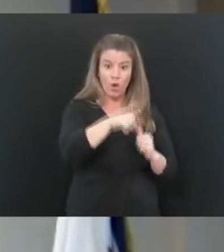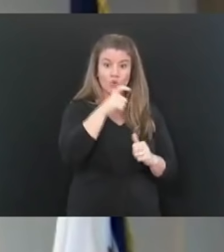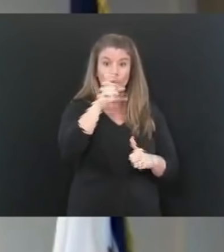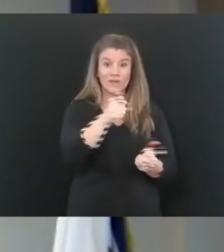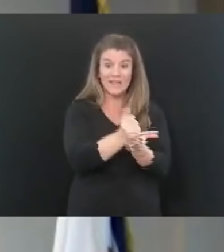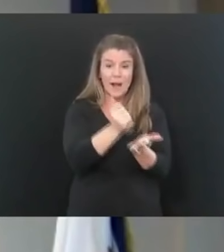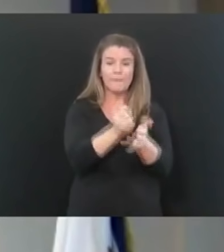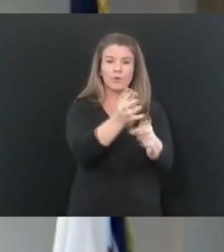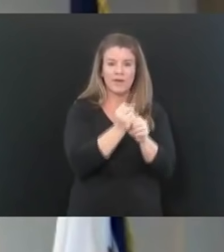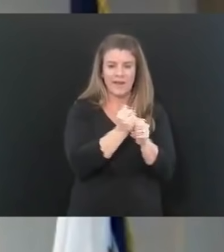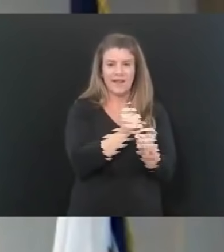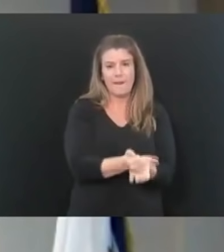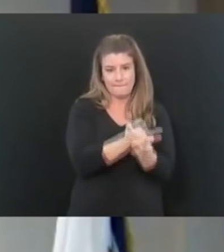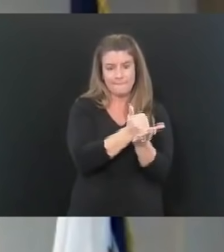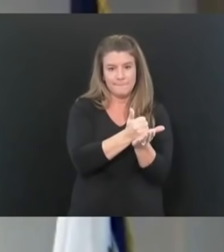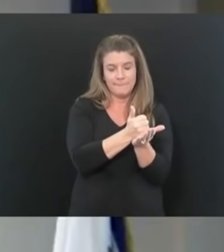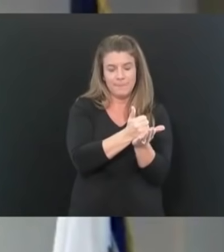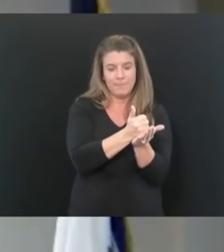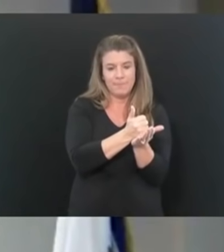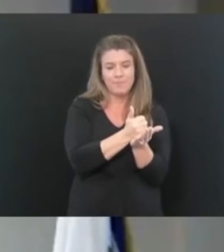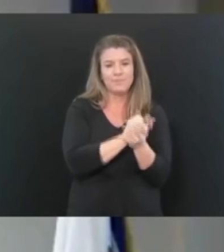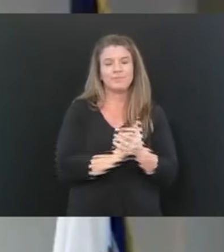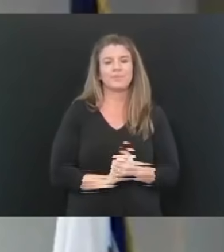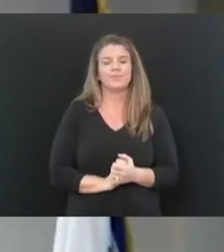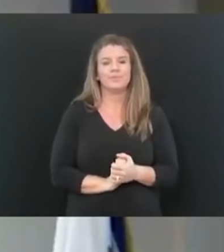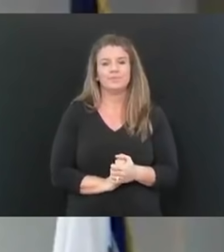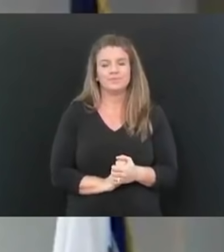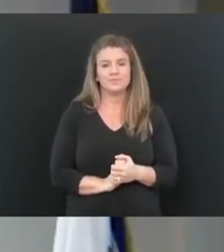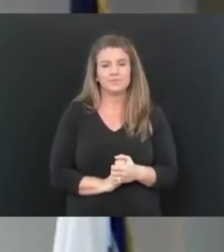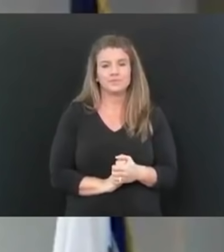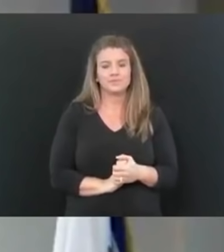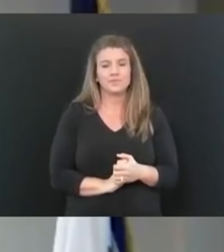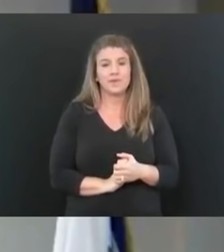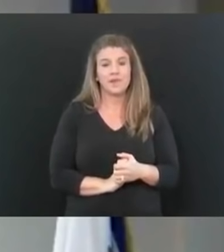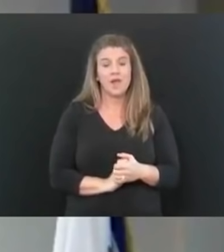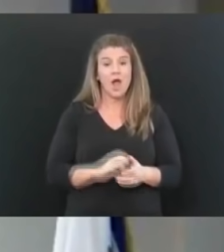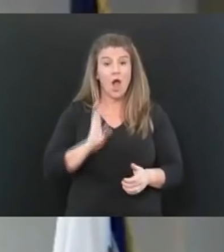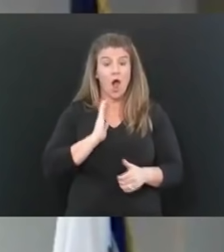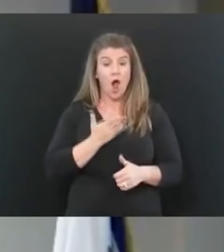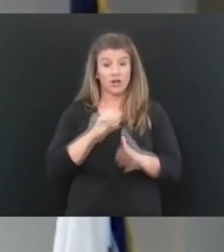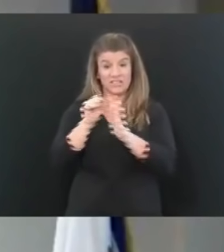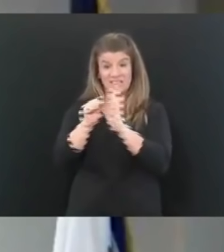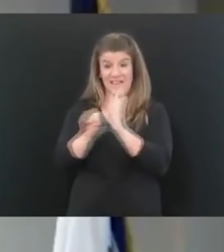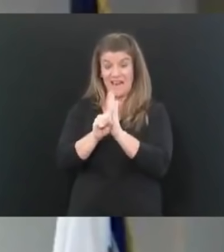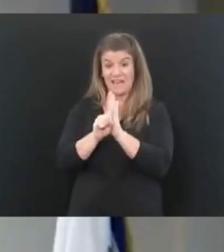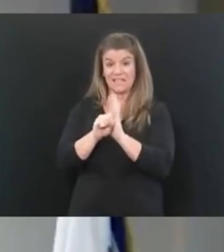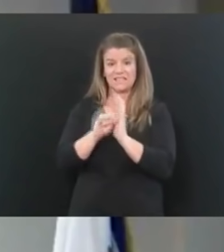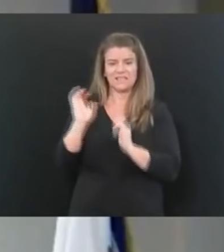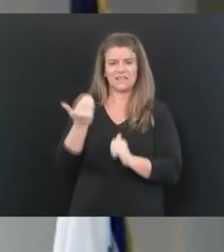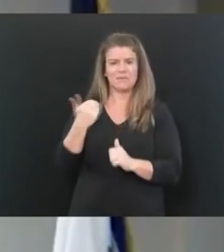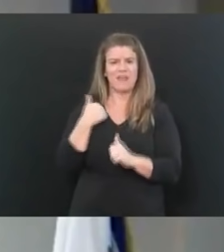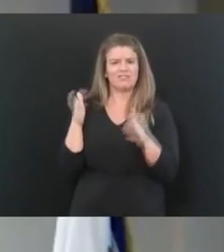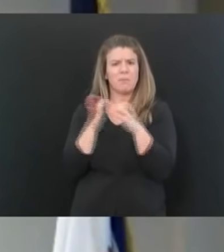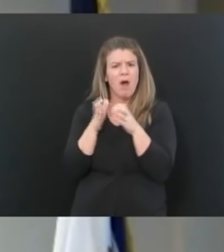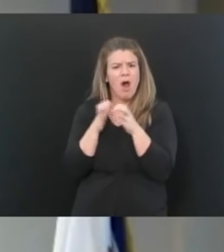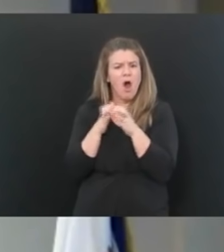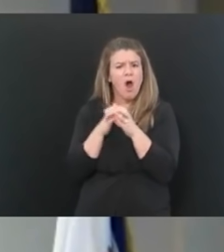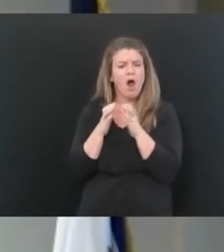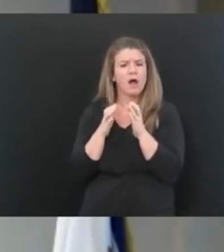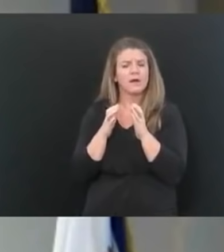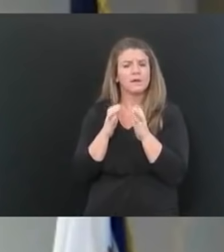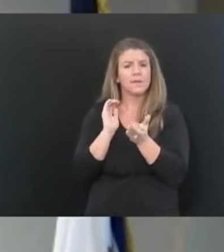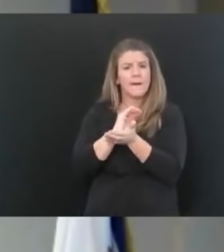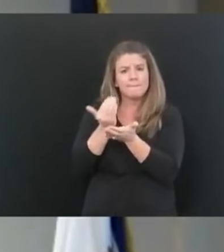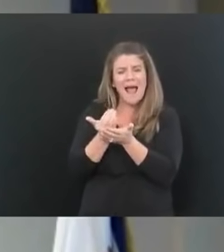treatment. West Virginia is one of a fairly small number of states that requested and sought